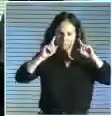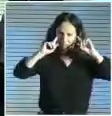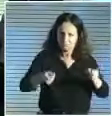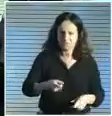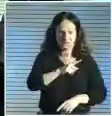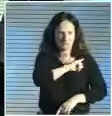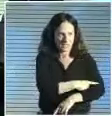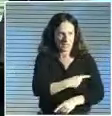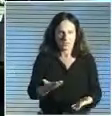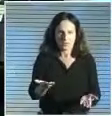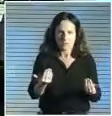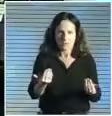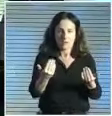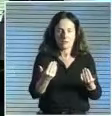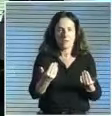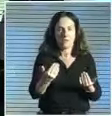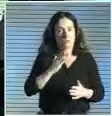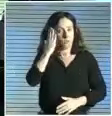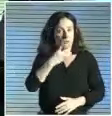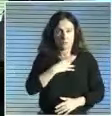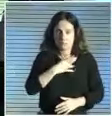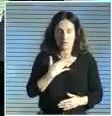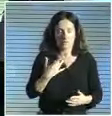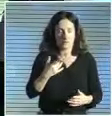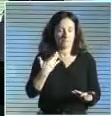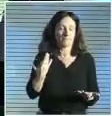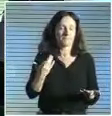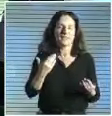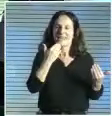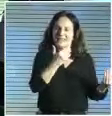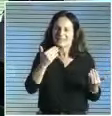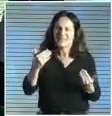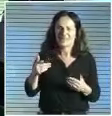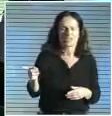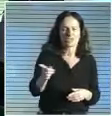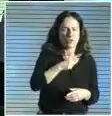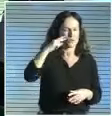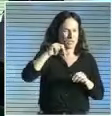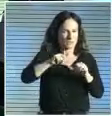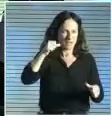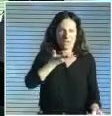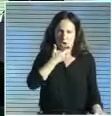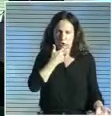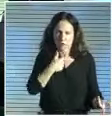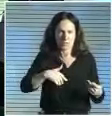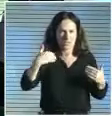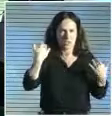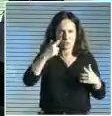thank you for your wisdom, and thank you for all the ideas that came out of this, and we look